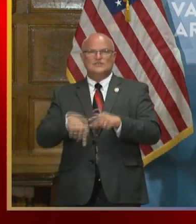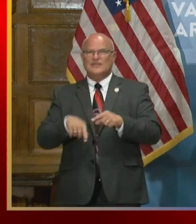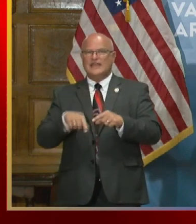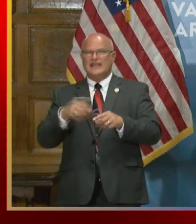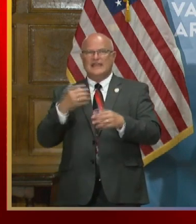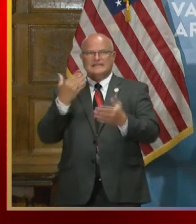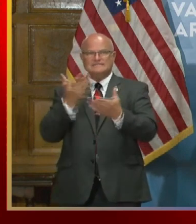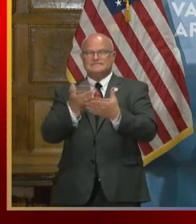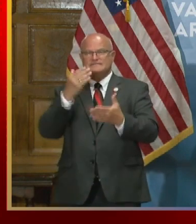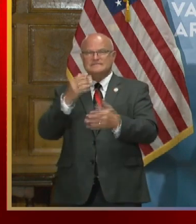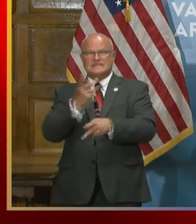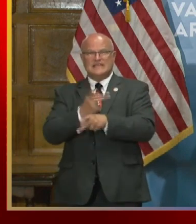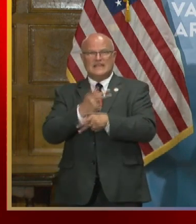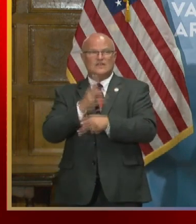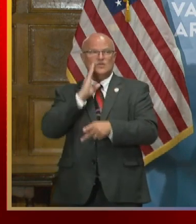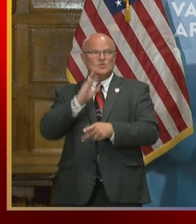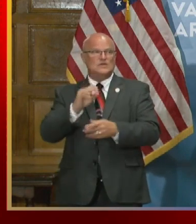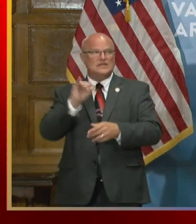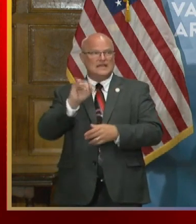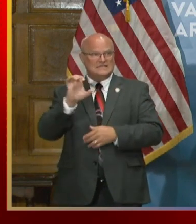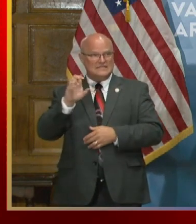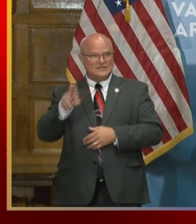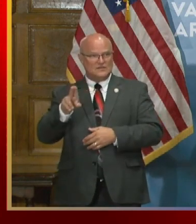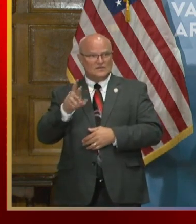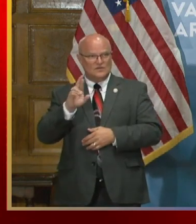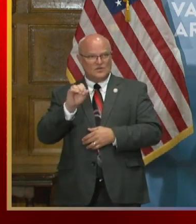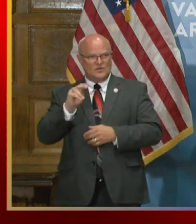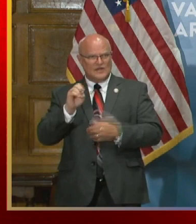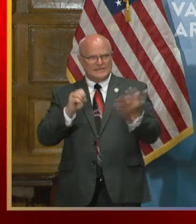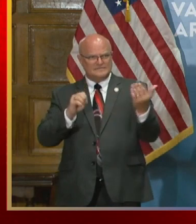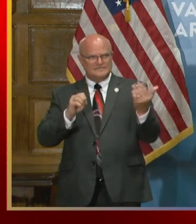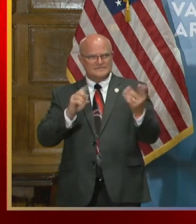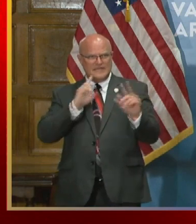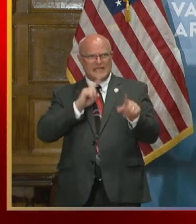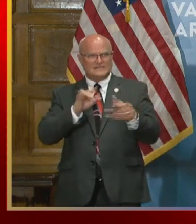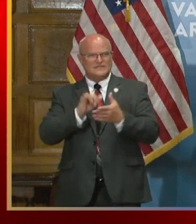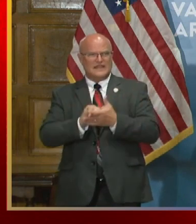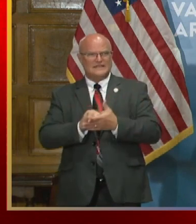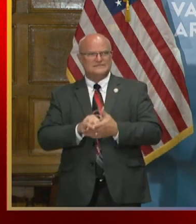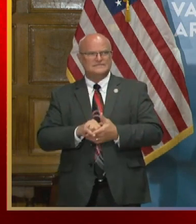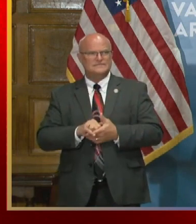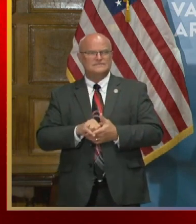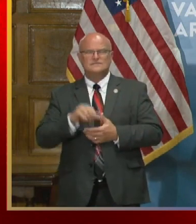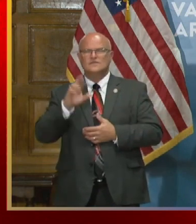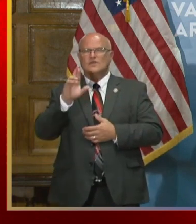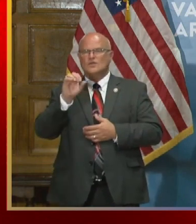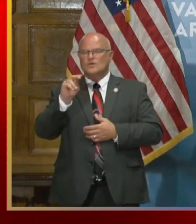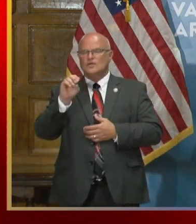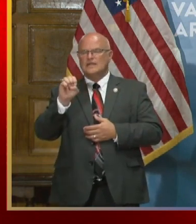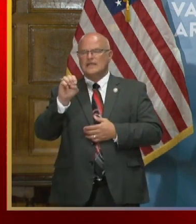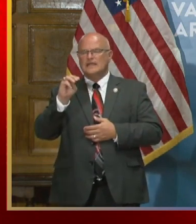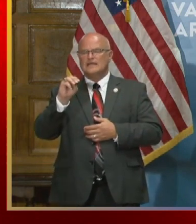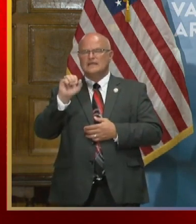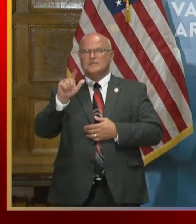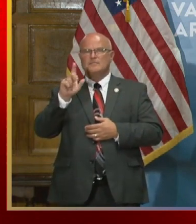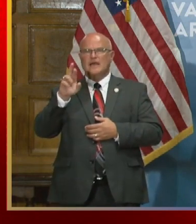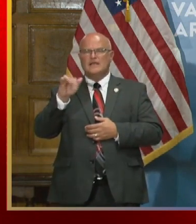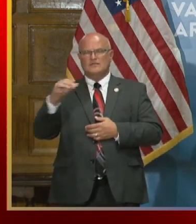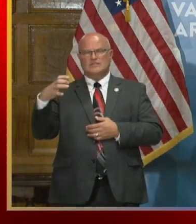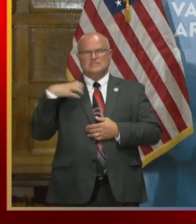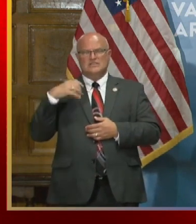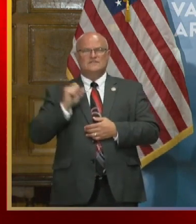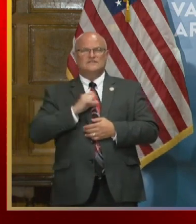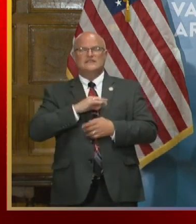that level of care that you would in an ICU. But Renee, can you come up here and answer that? Renee Mallory is our Chief of Staff